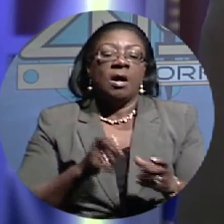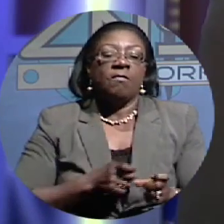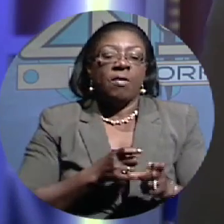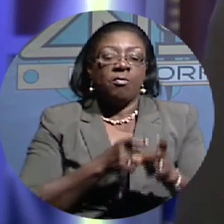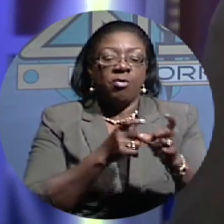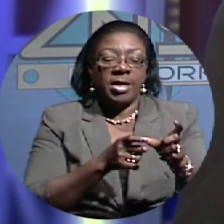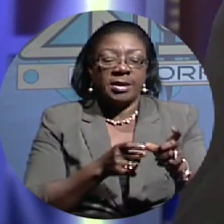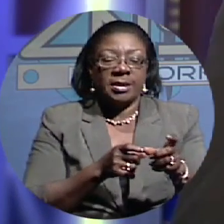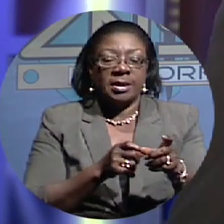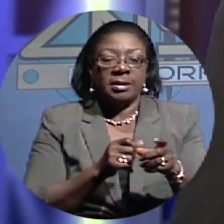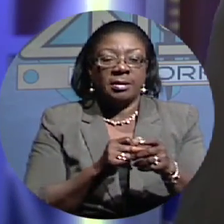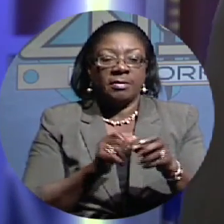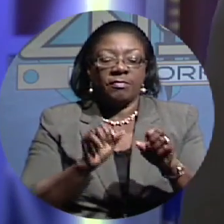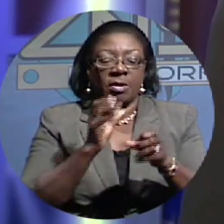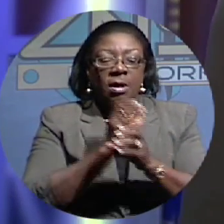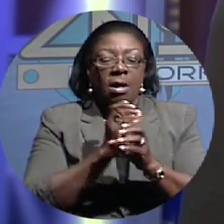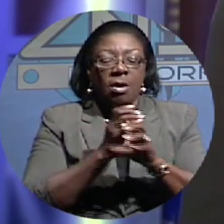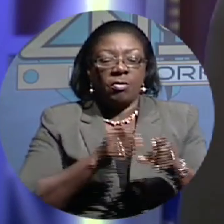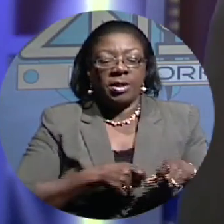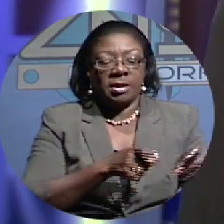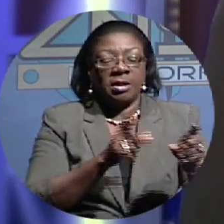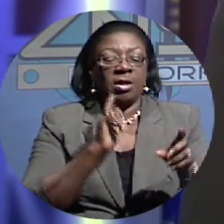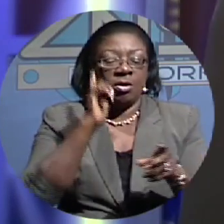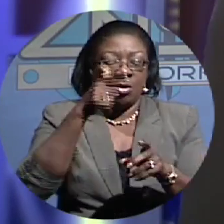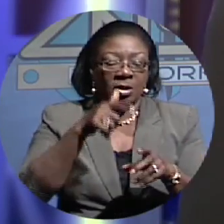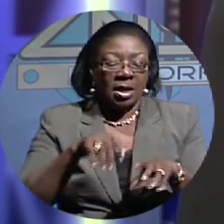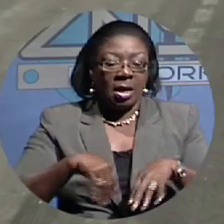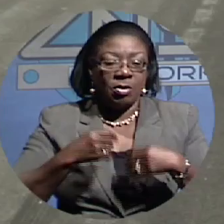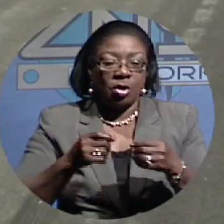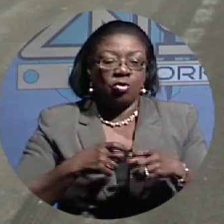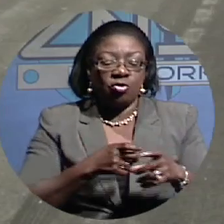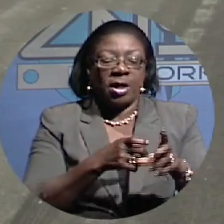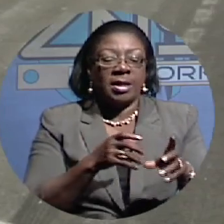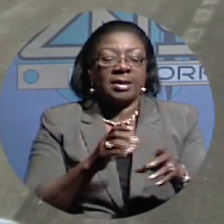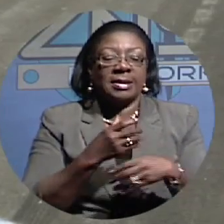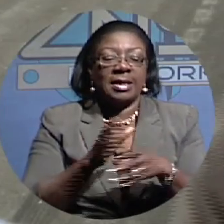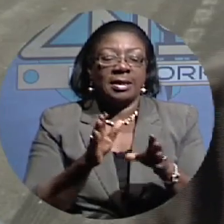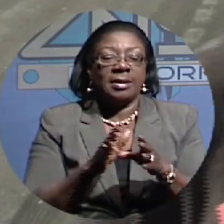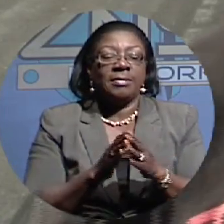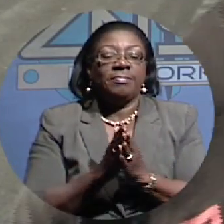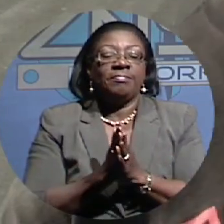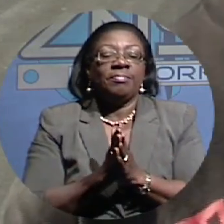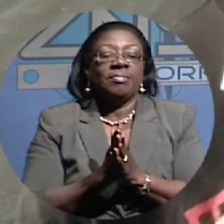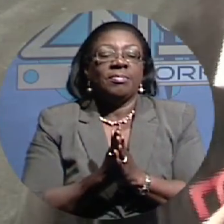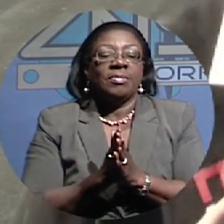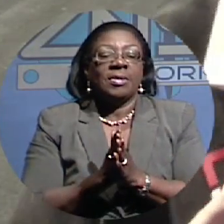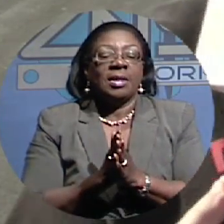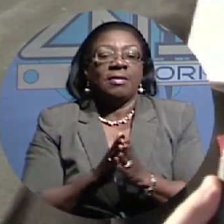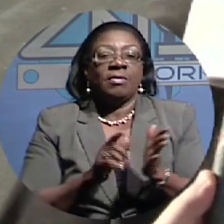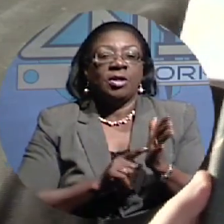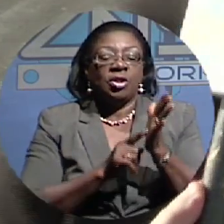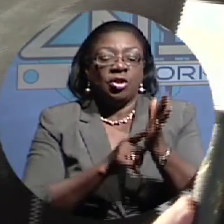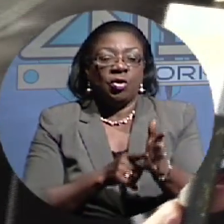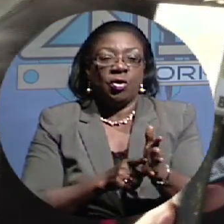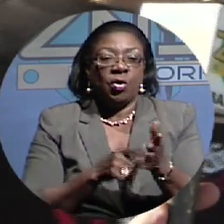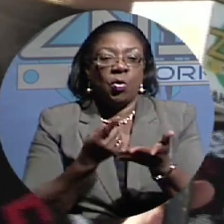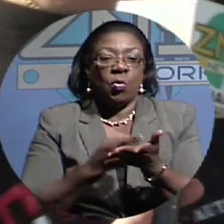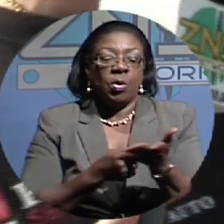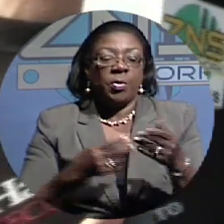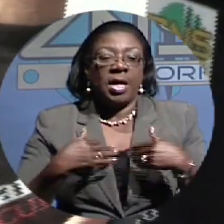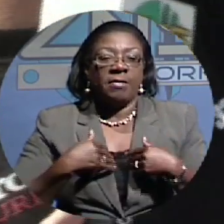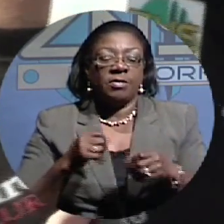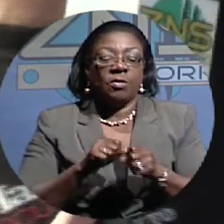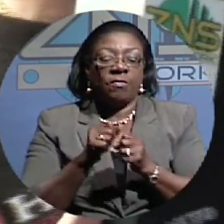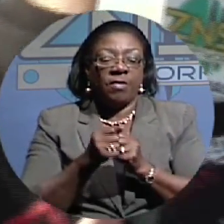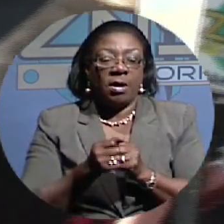Clint Harding, he really likes how the new track is all shaping up. Going well, actually. If I could just turn and show you what we have so far.